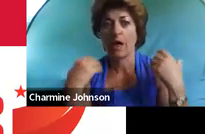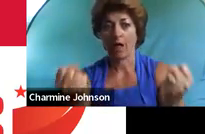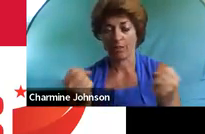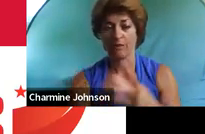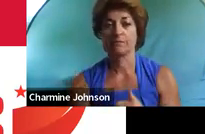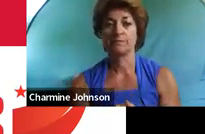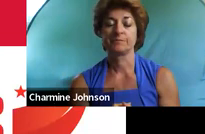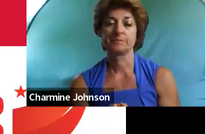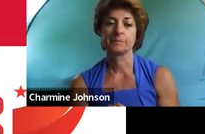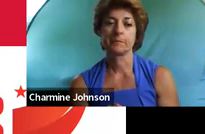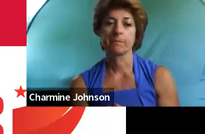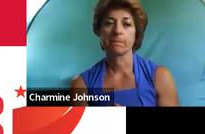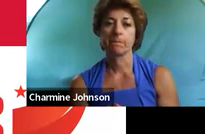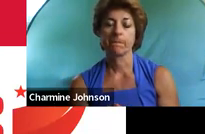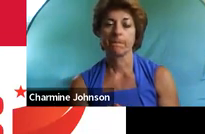slide.